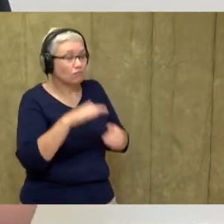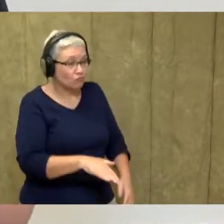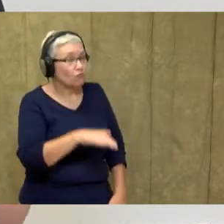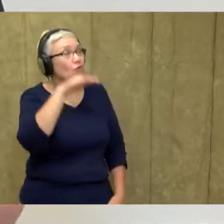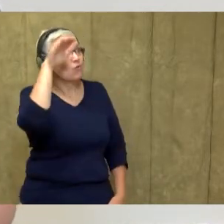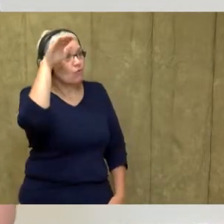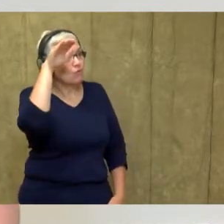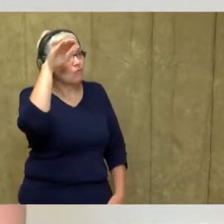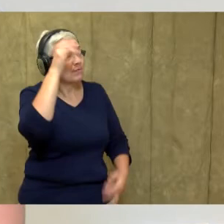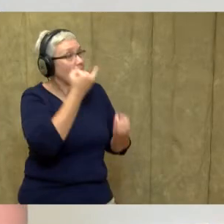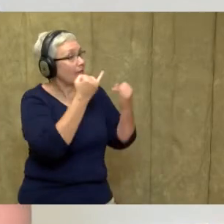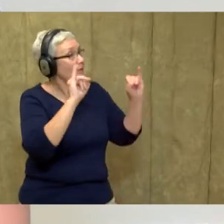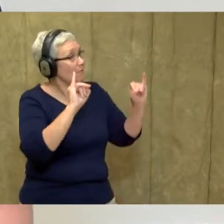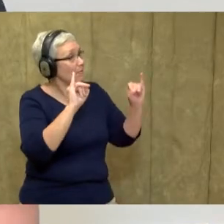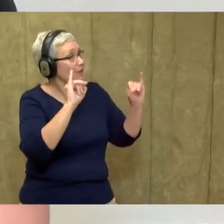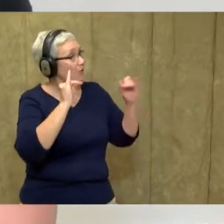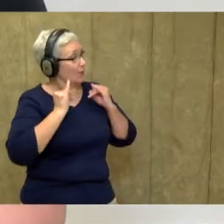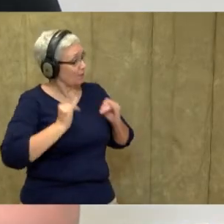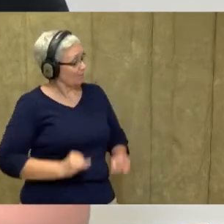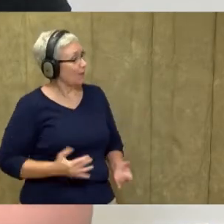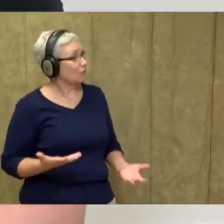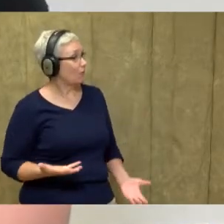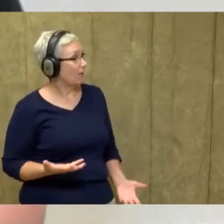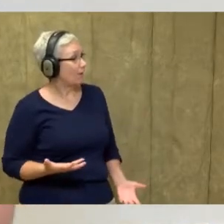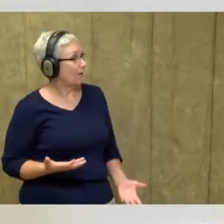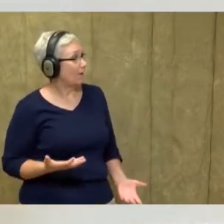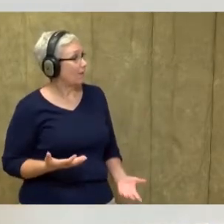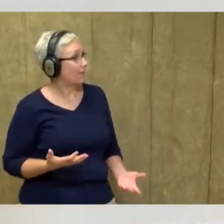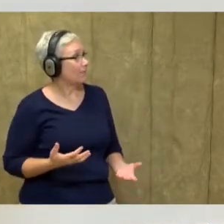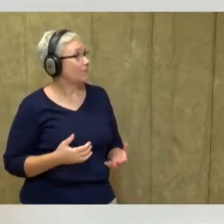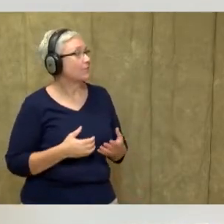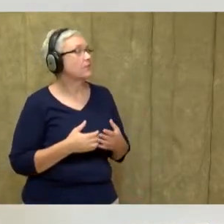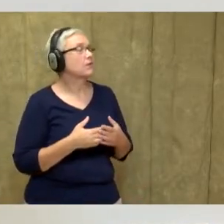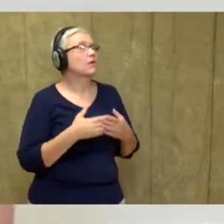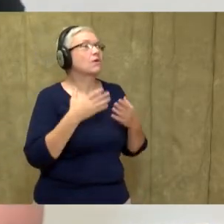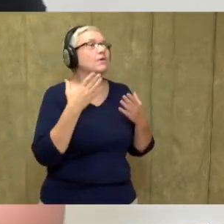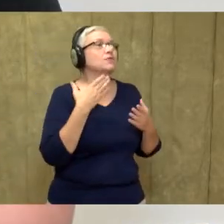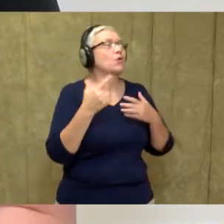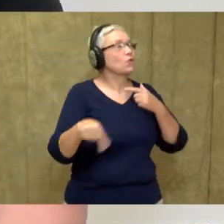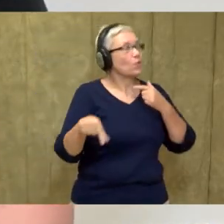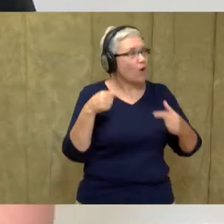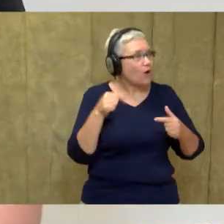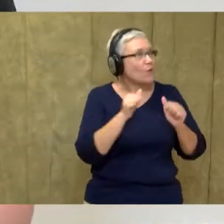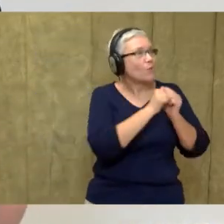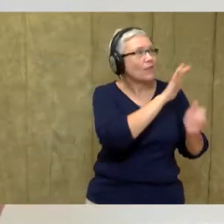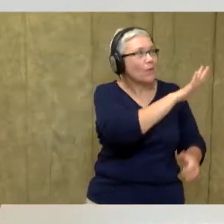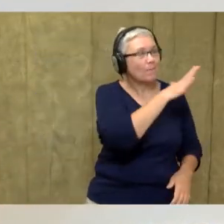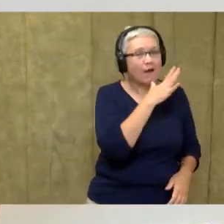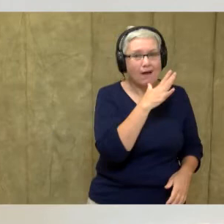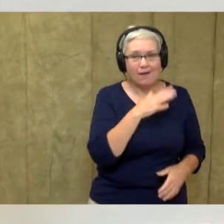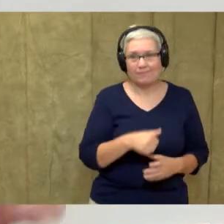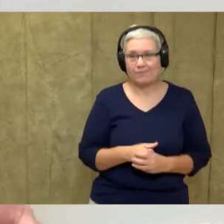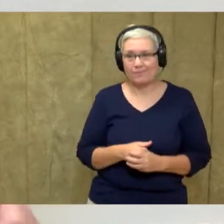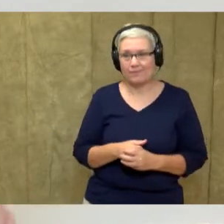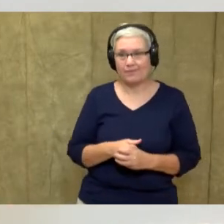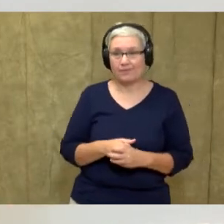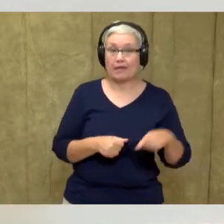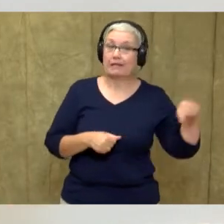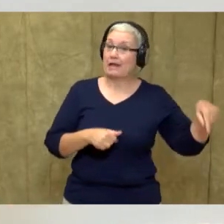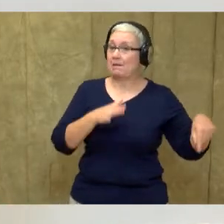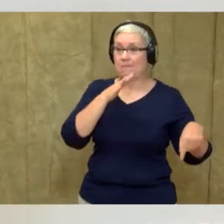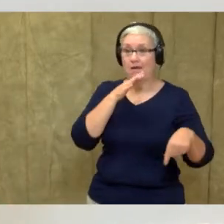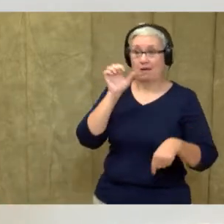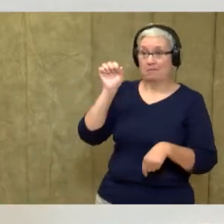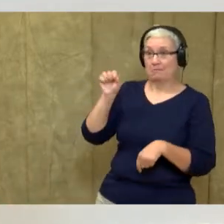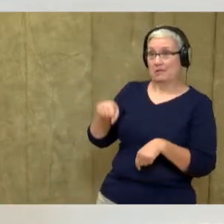an independent individual, right? So you bring your argument to your mom. Now, she may or may not ever agree with